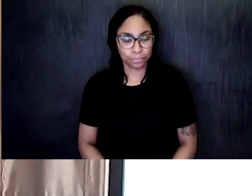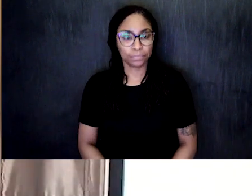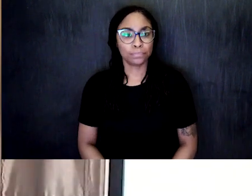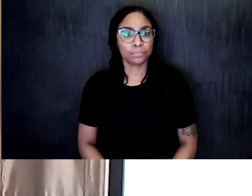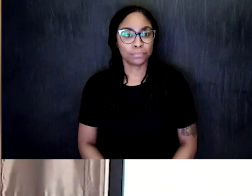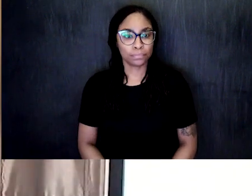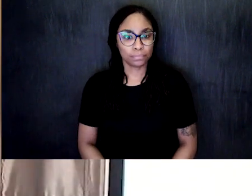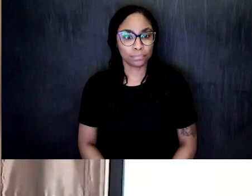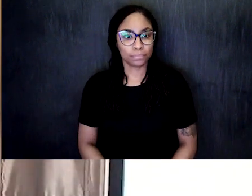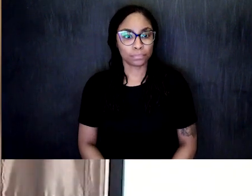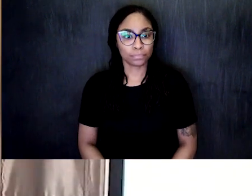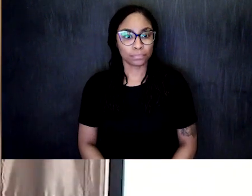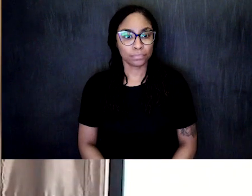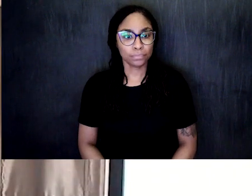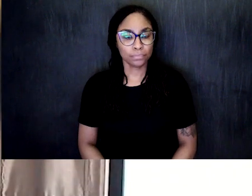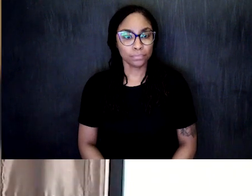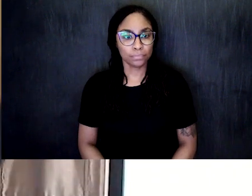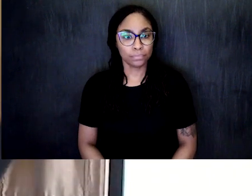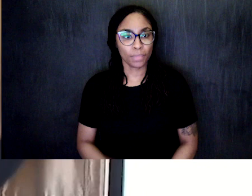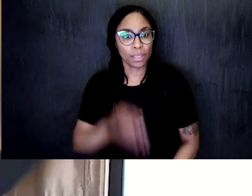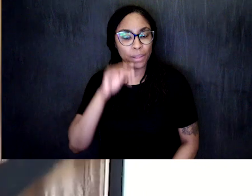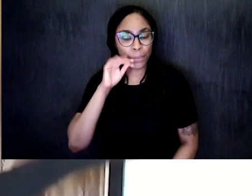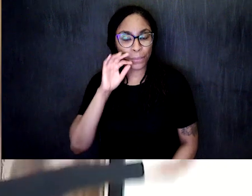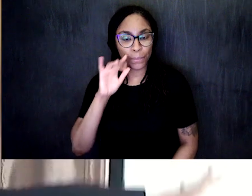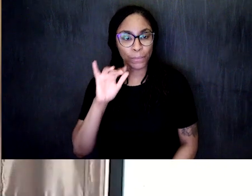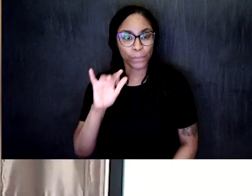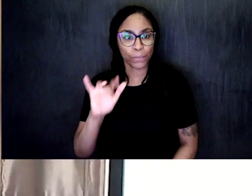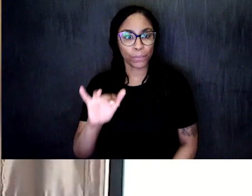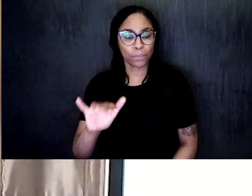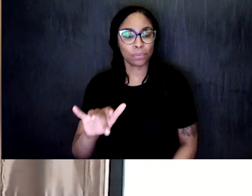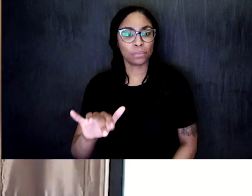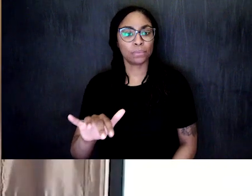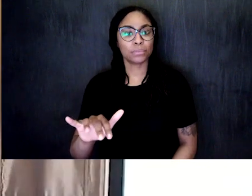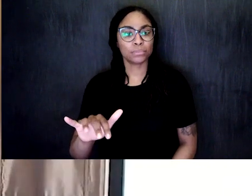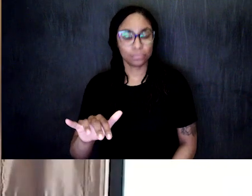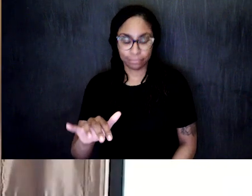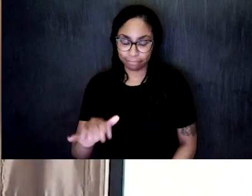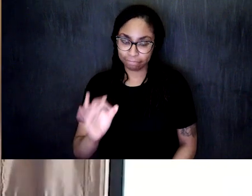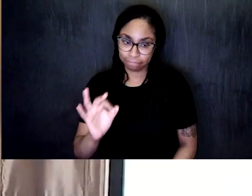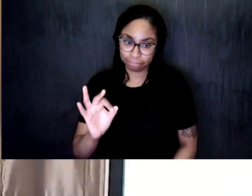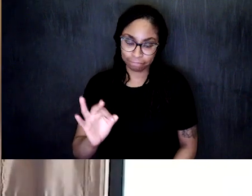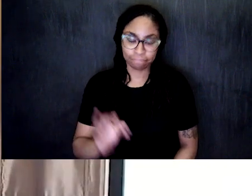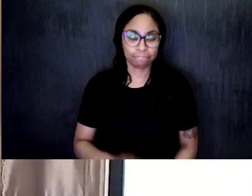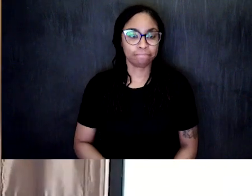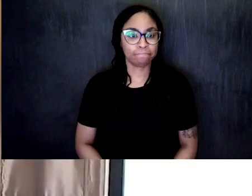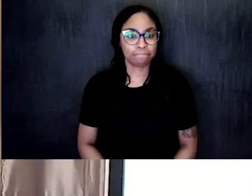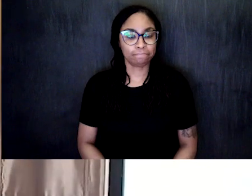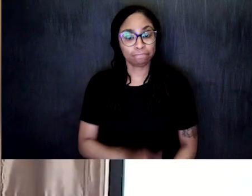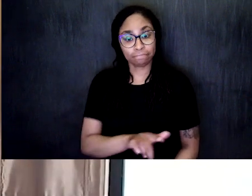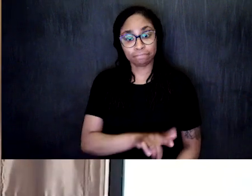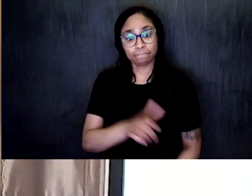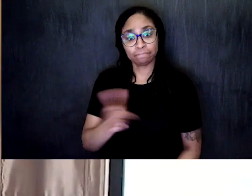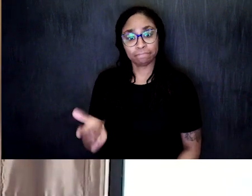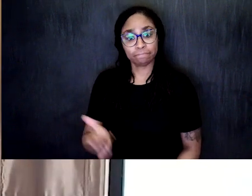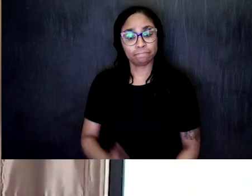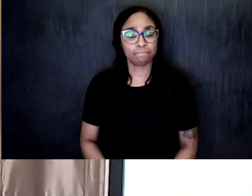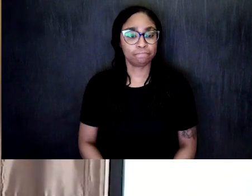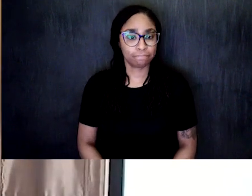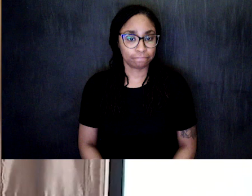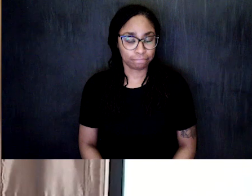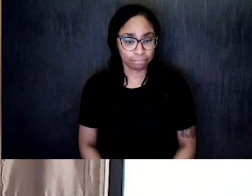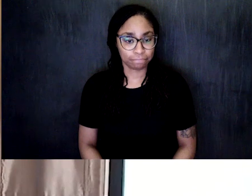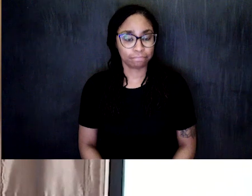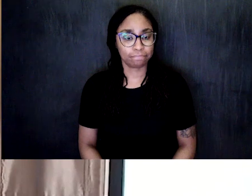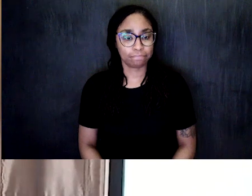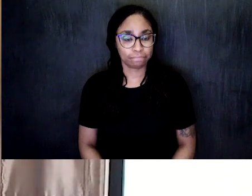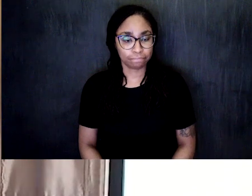in. And exhale, circle down. Lovely. Good, good. So let's go to the other side. So